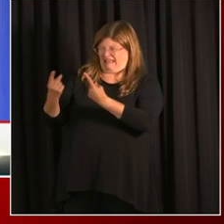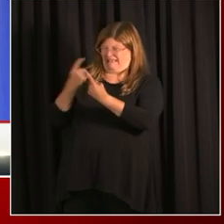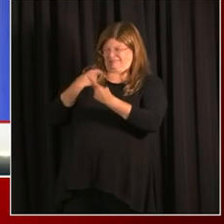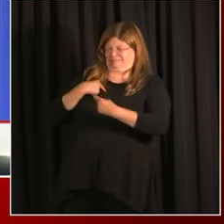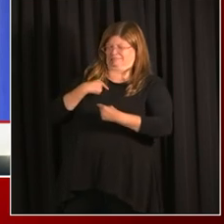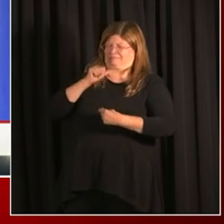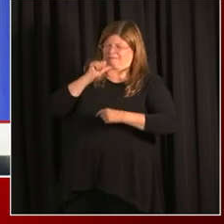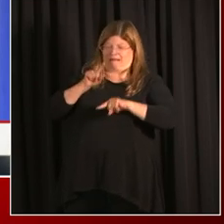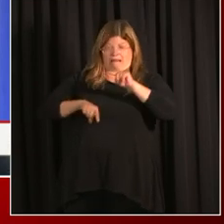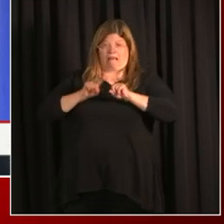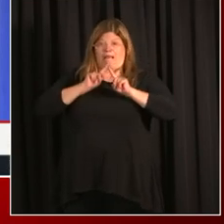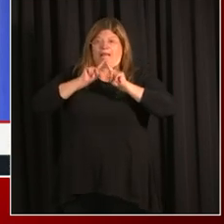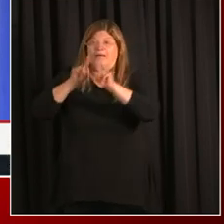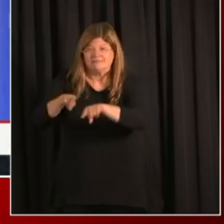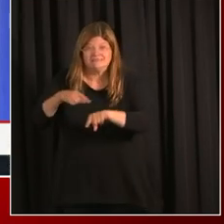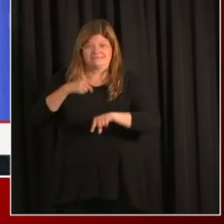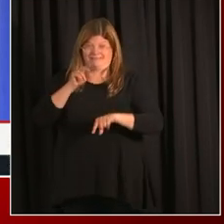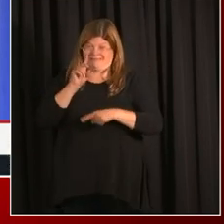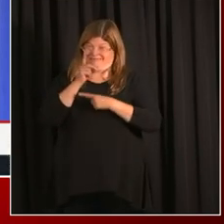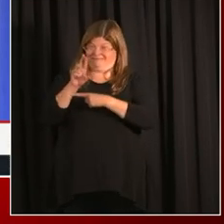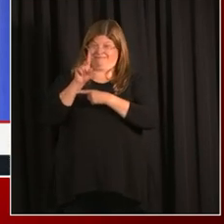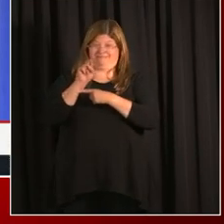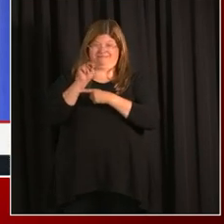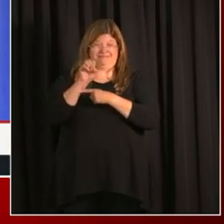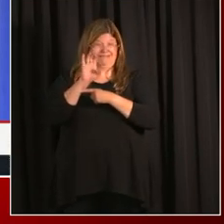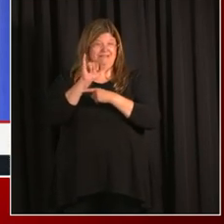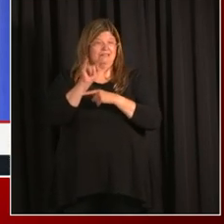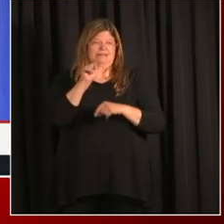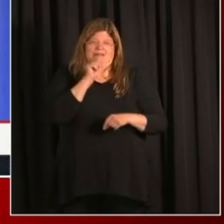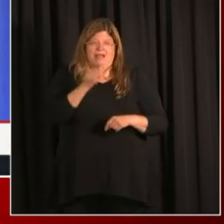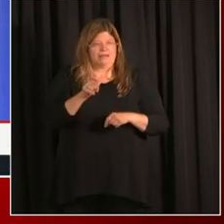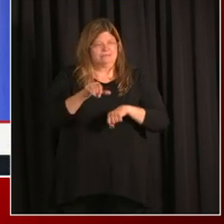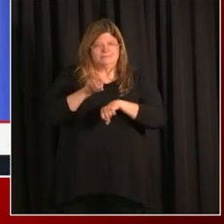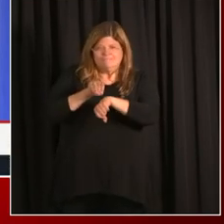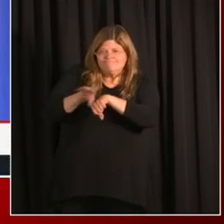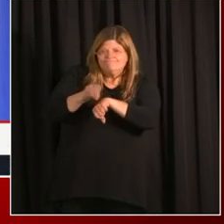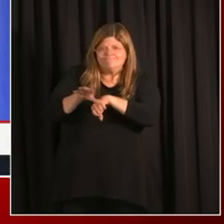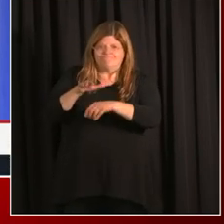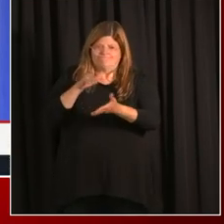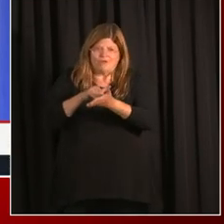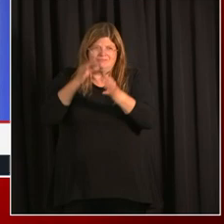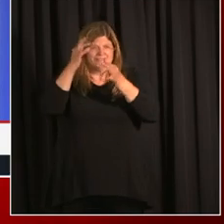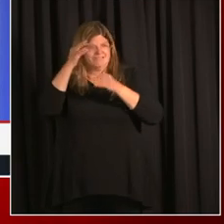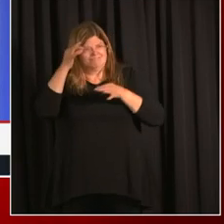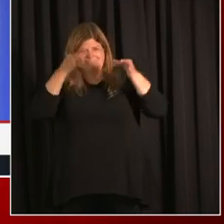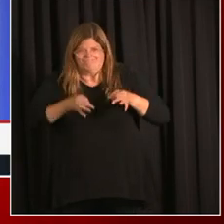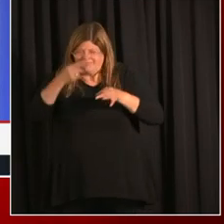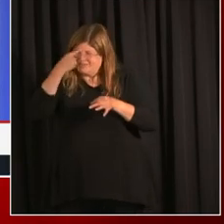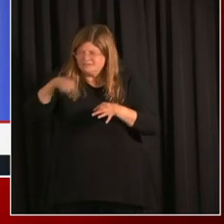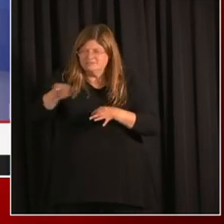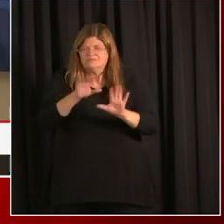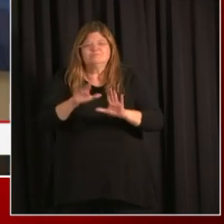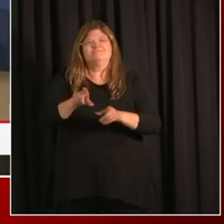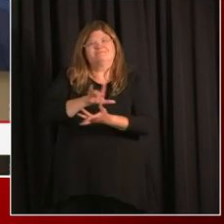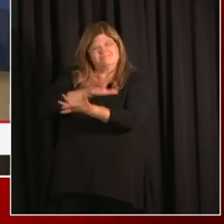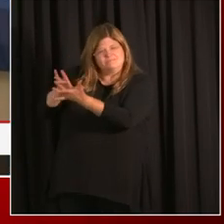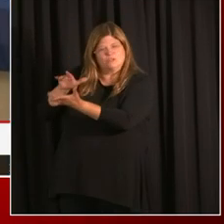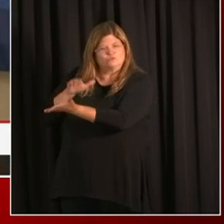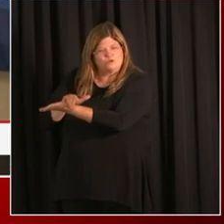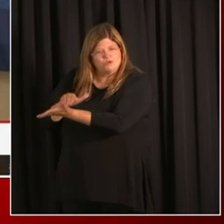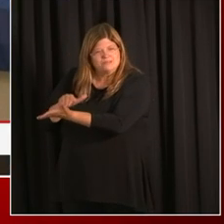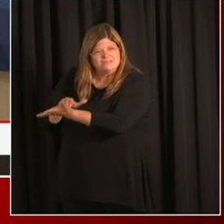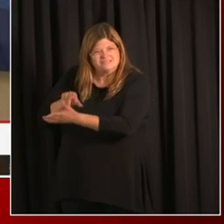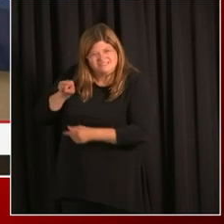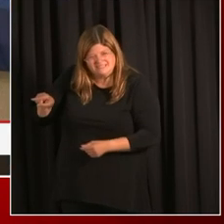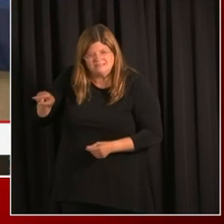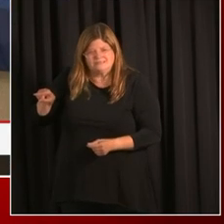individual health issues or own diagnoses. Thank you, Dr. Nesbitt. We're next